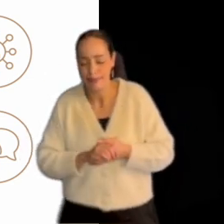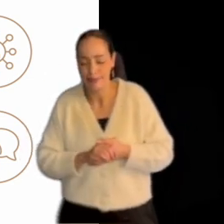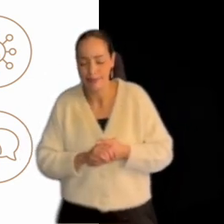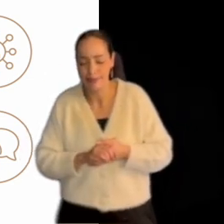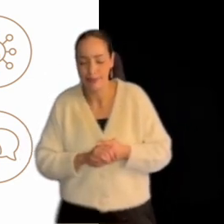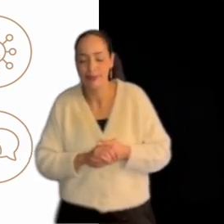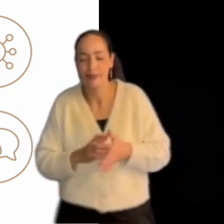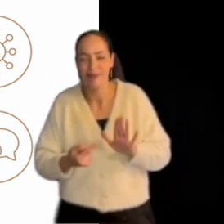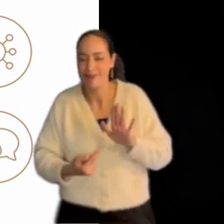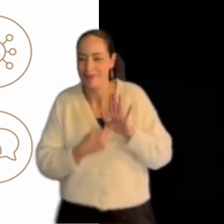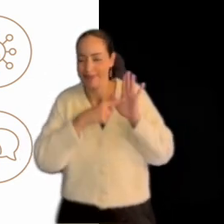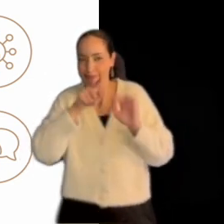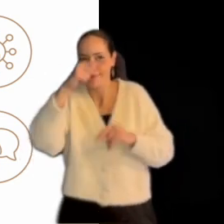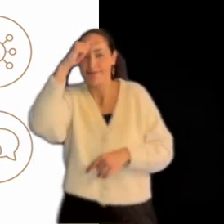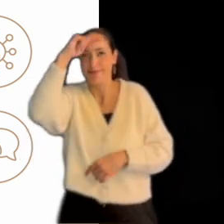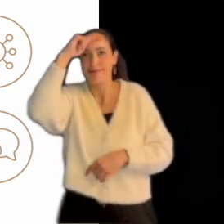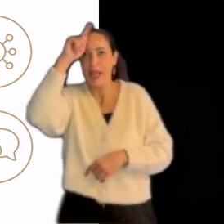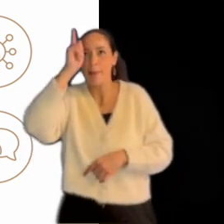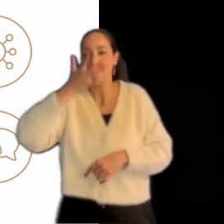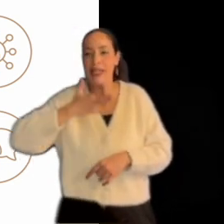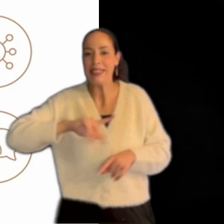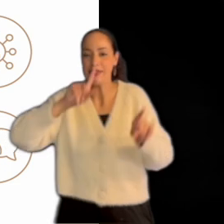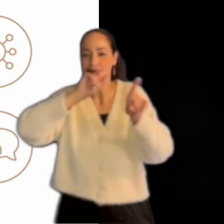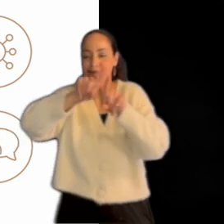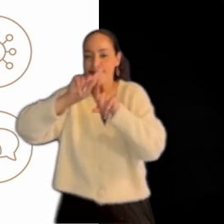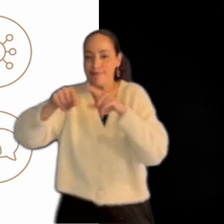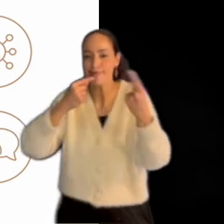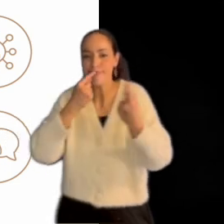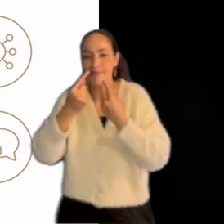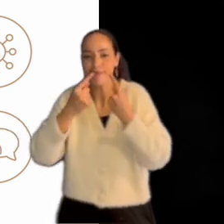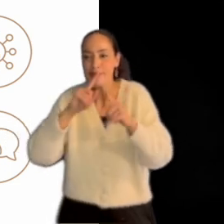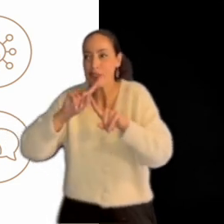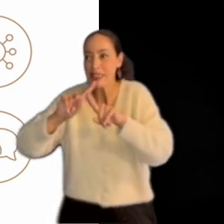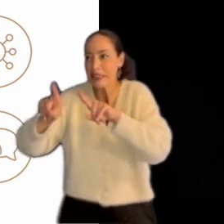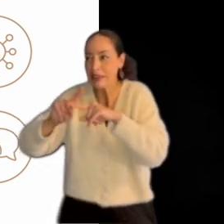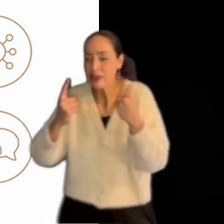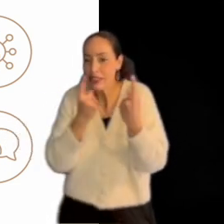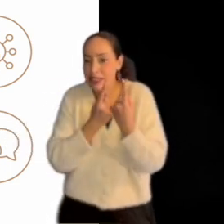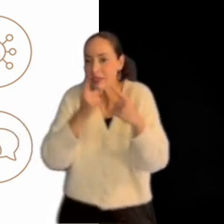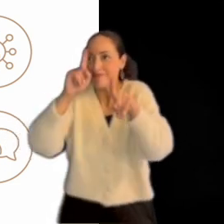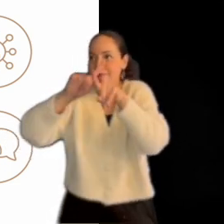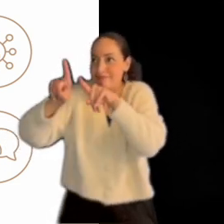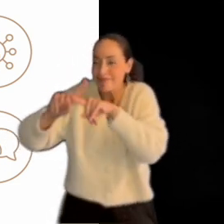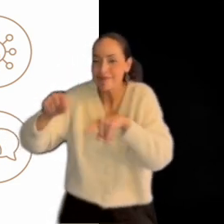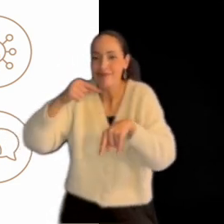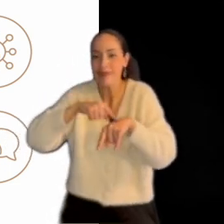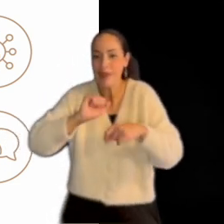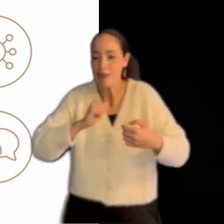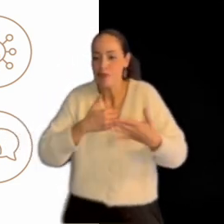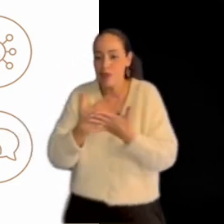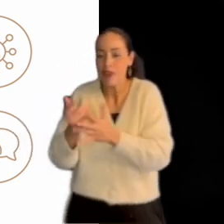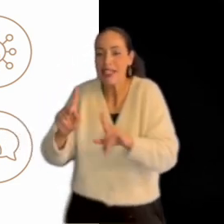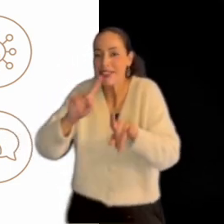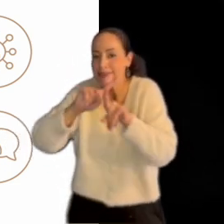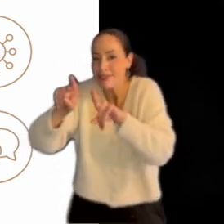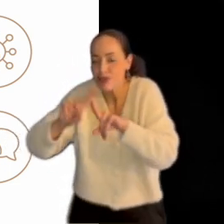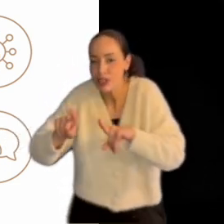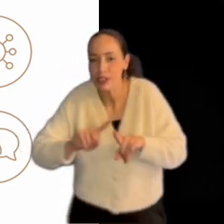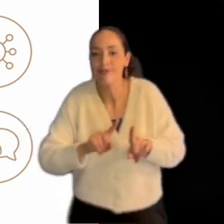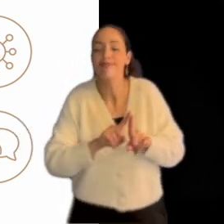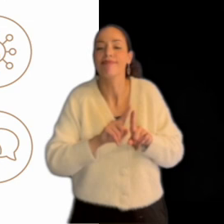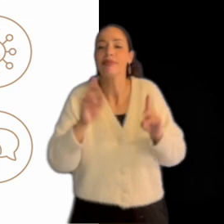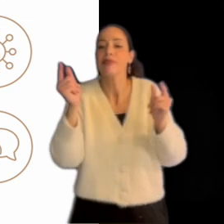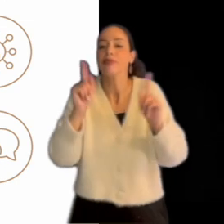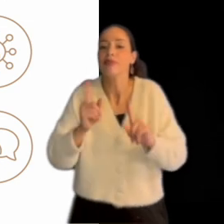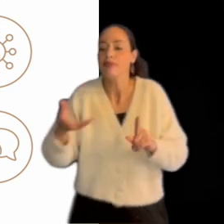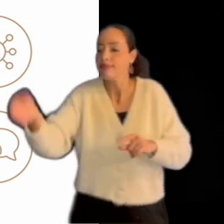differently. For example, some people benefit from receiving information more broadly about the impact of trauma or loss. They want to understand their symptoms